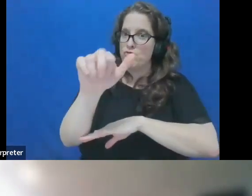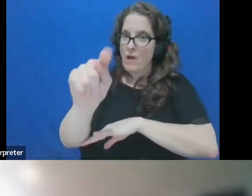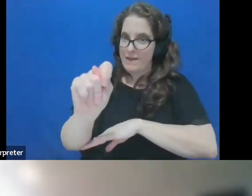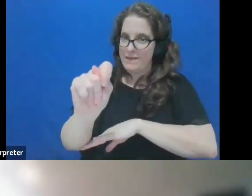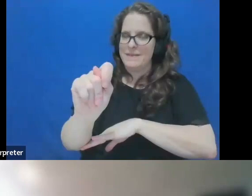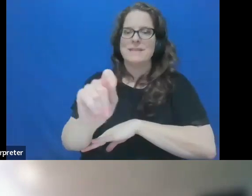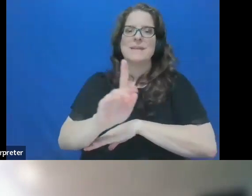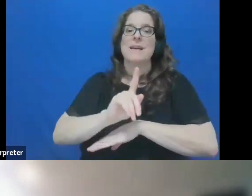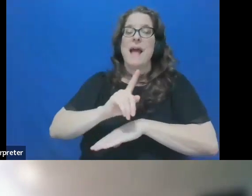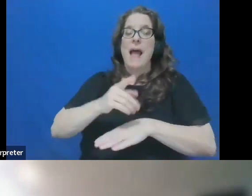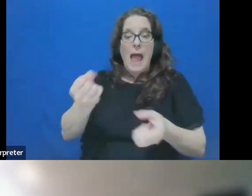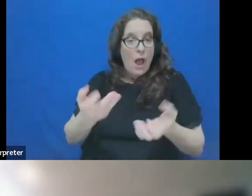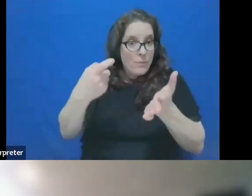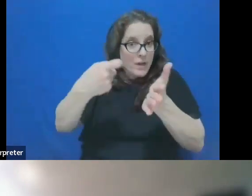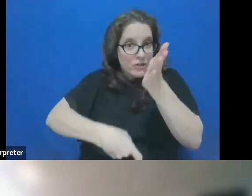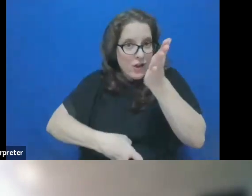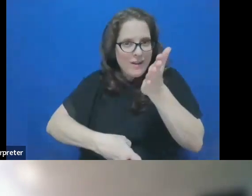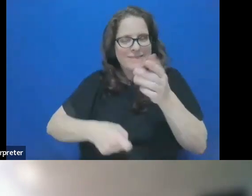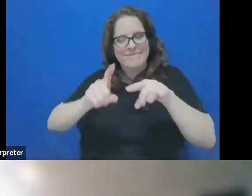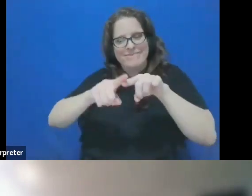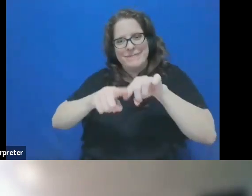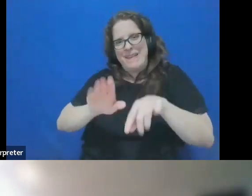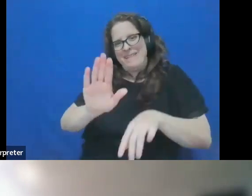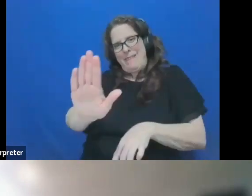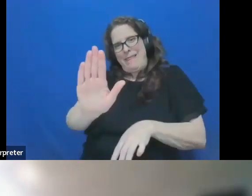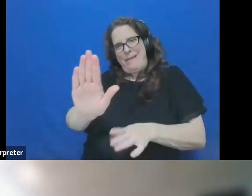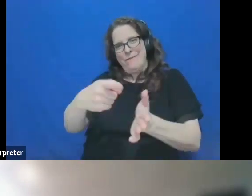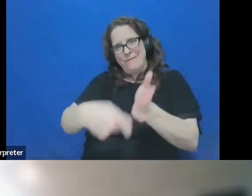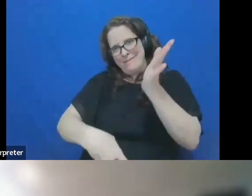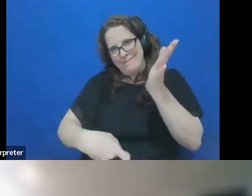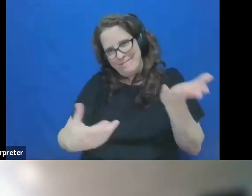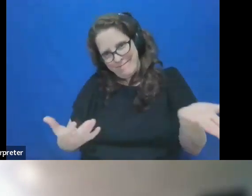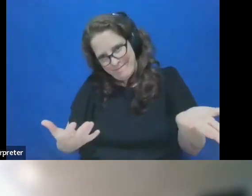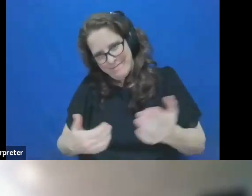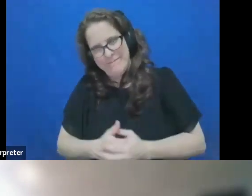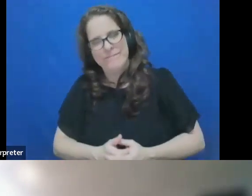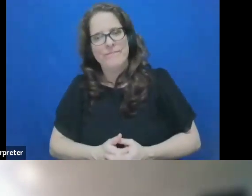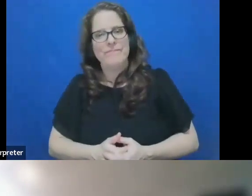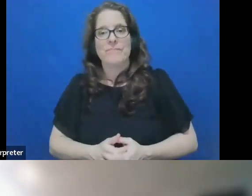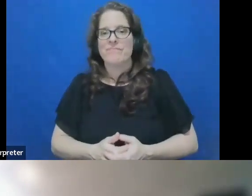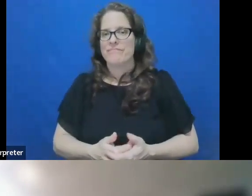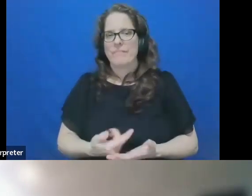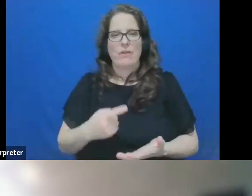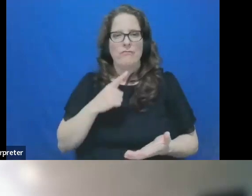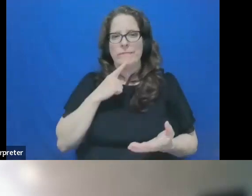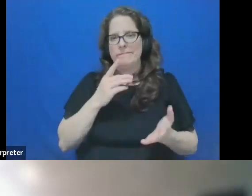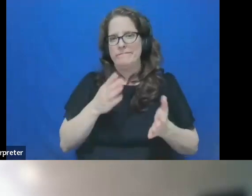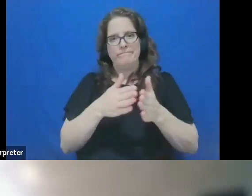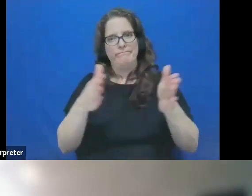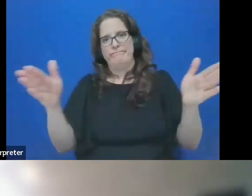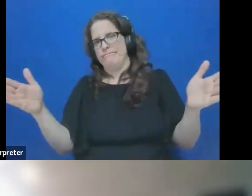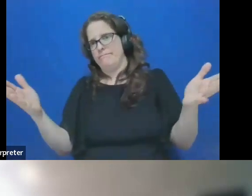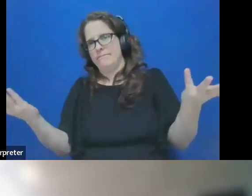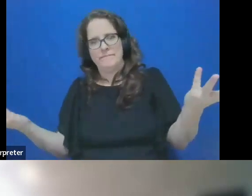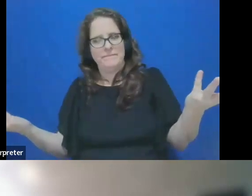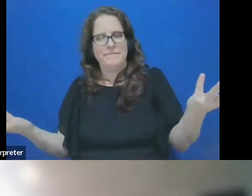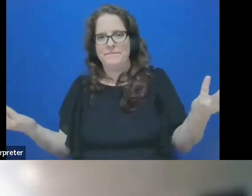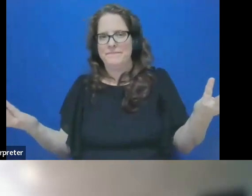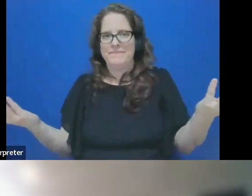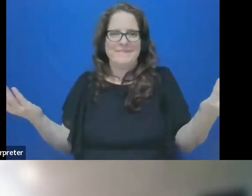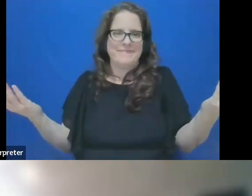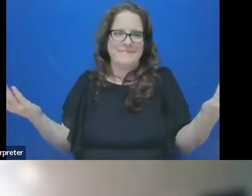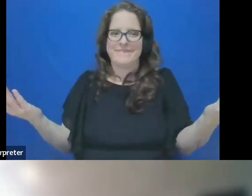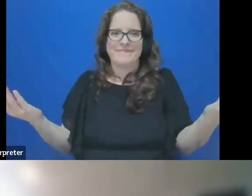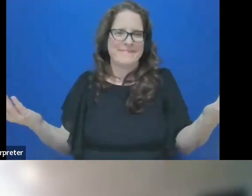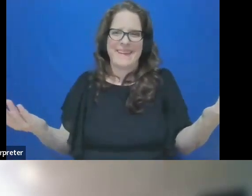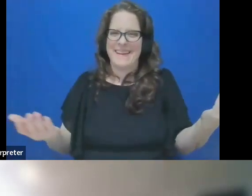the attorney that you engage. So there's a range, and it's, yeah,